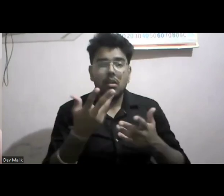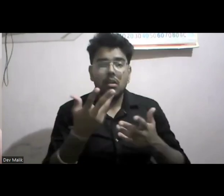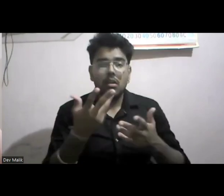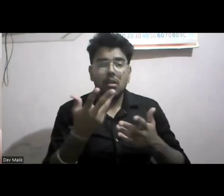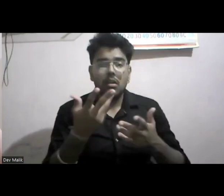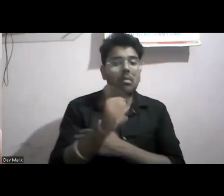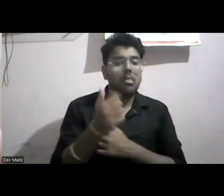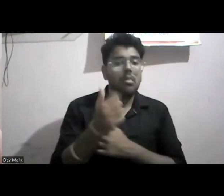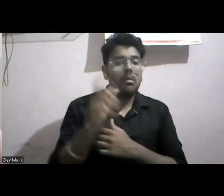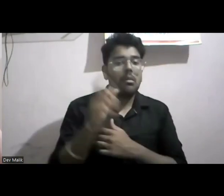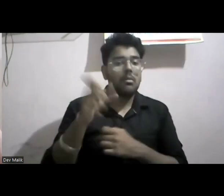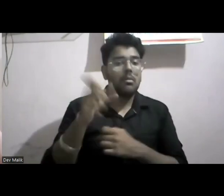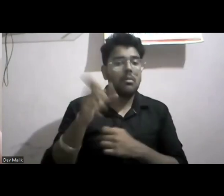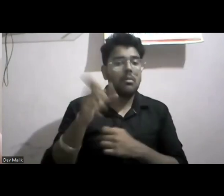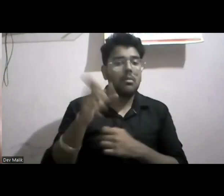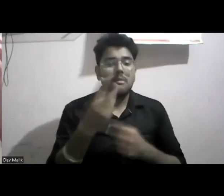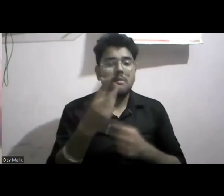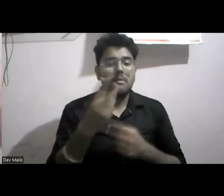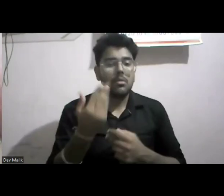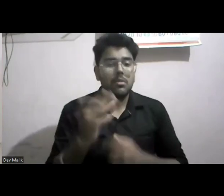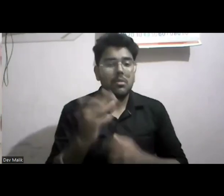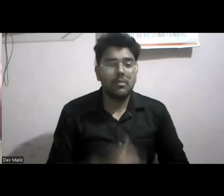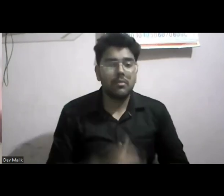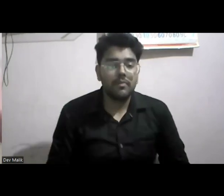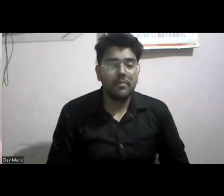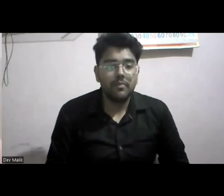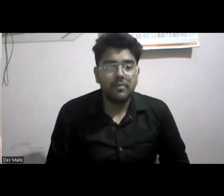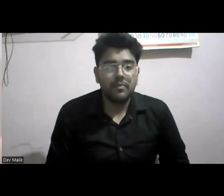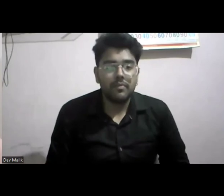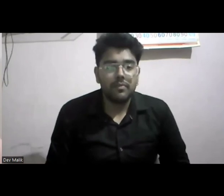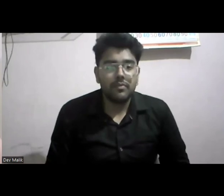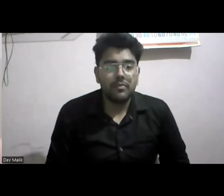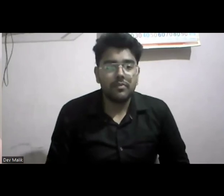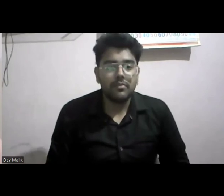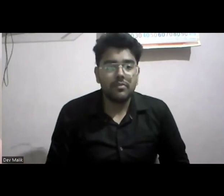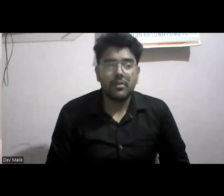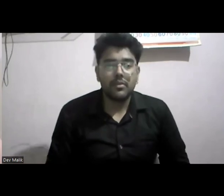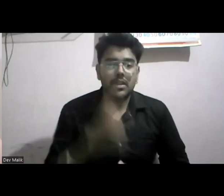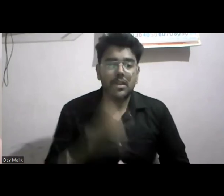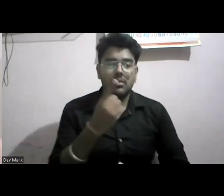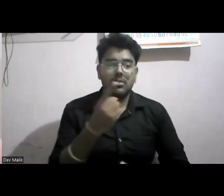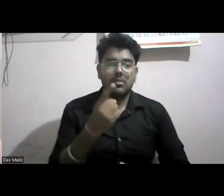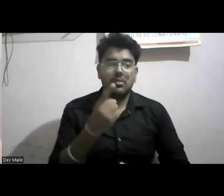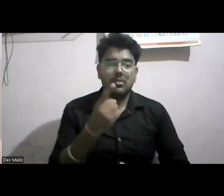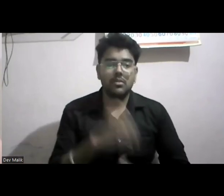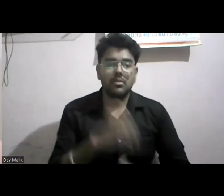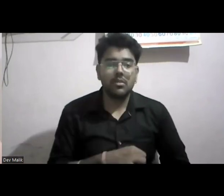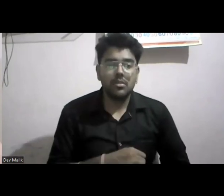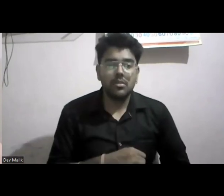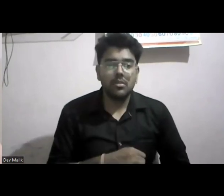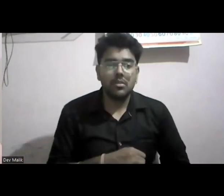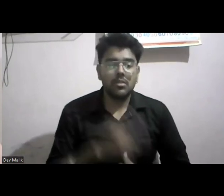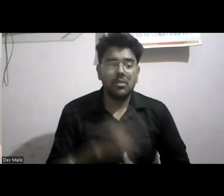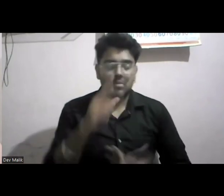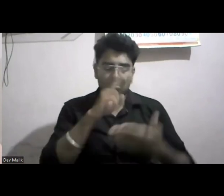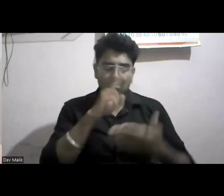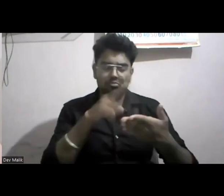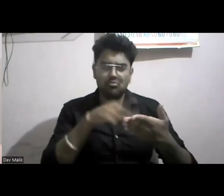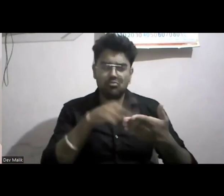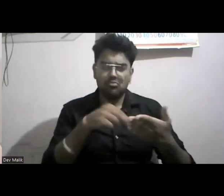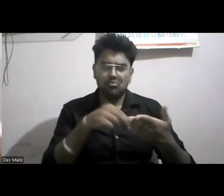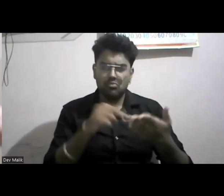sort. Definitely. So you can do a rereading of that particular series, right?